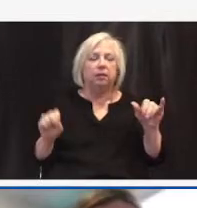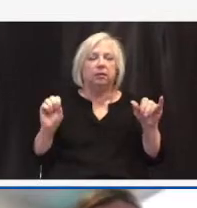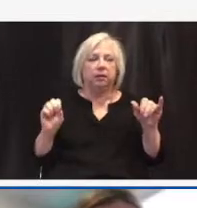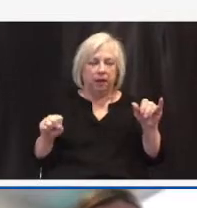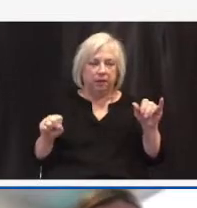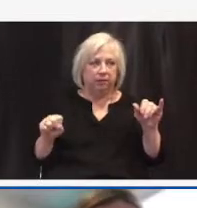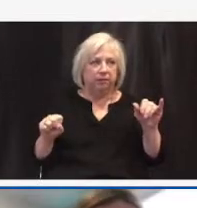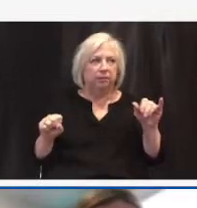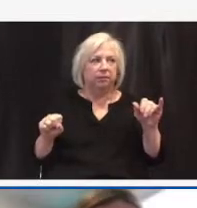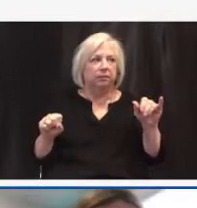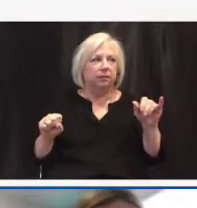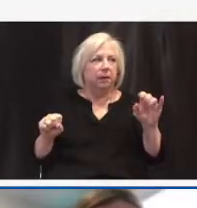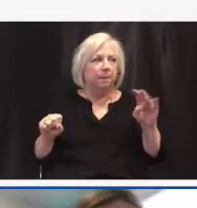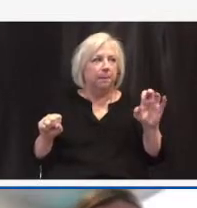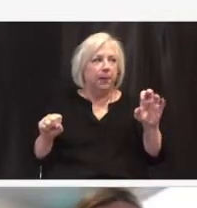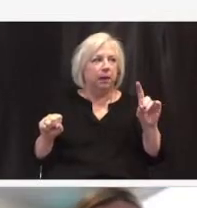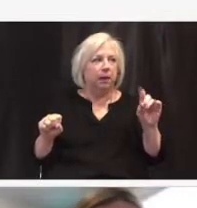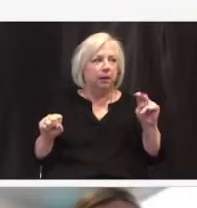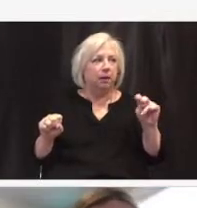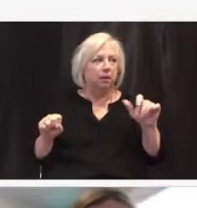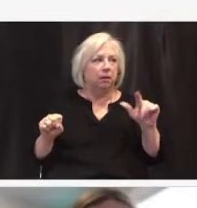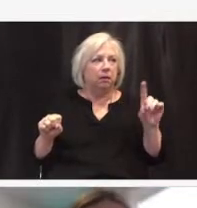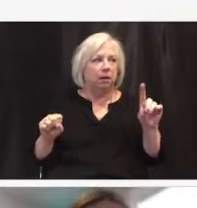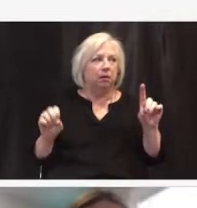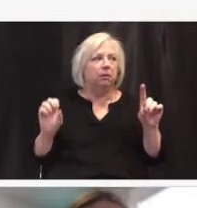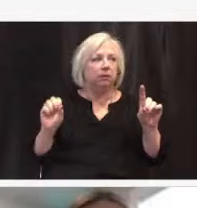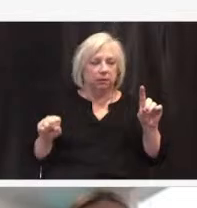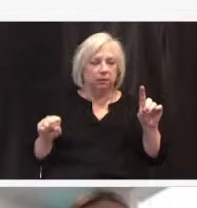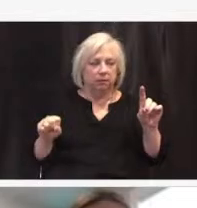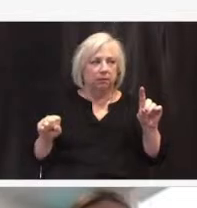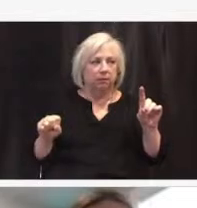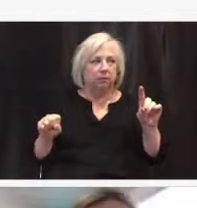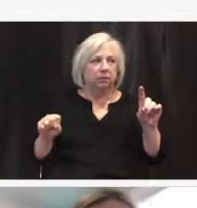Yes. McDonald? Yes.